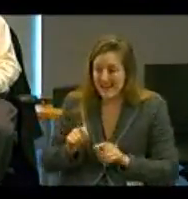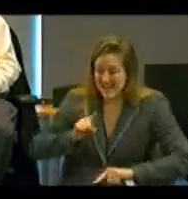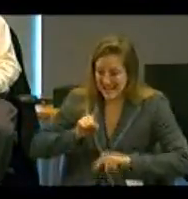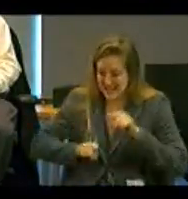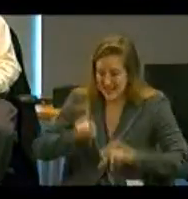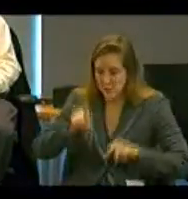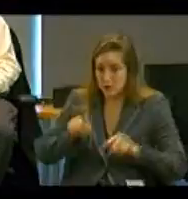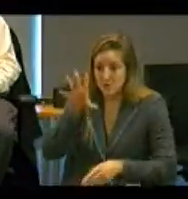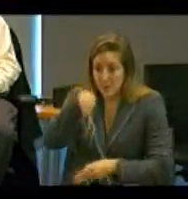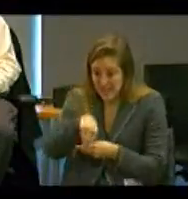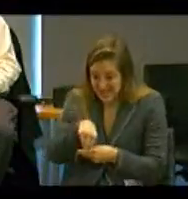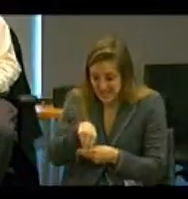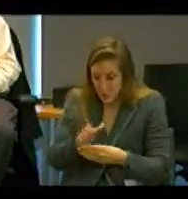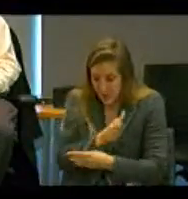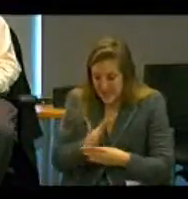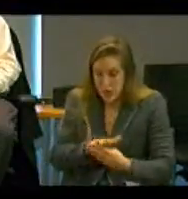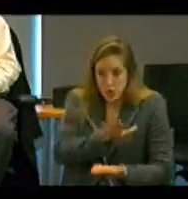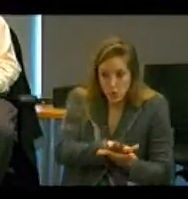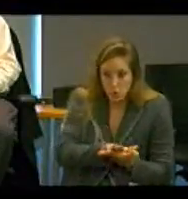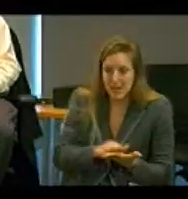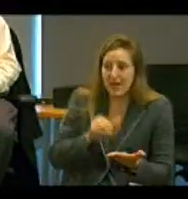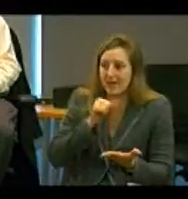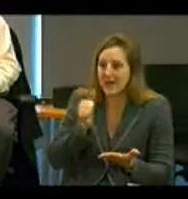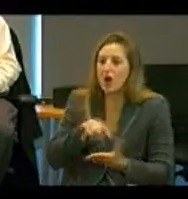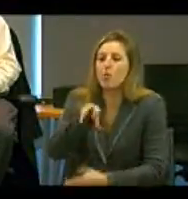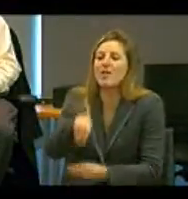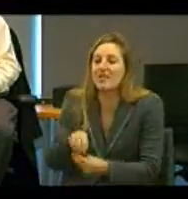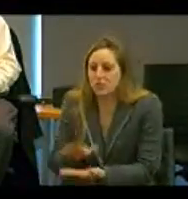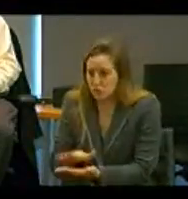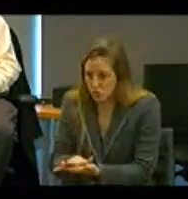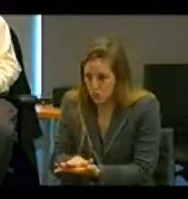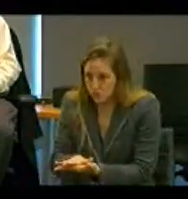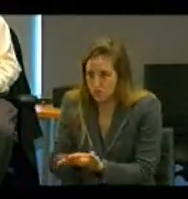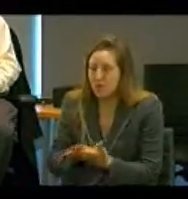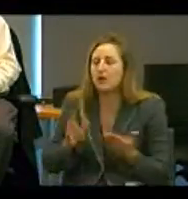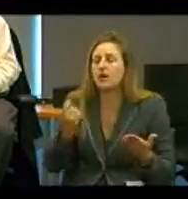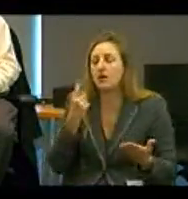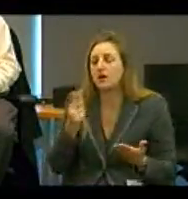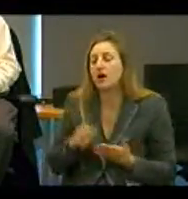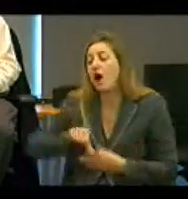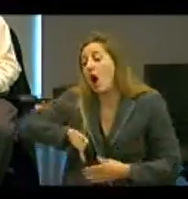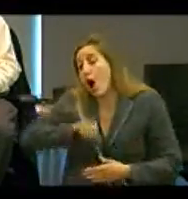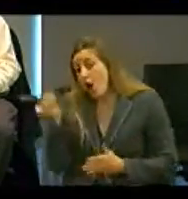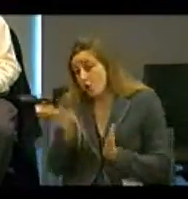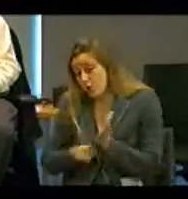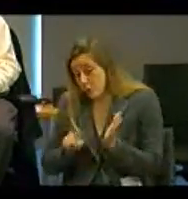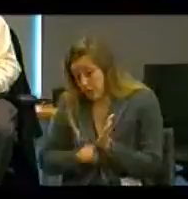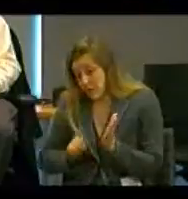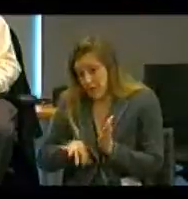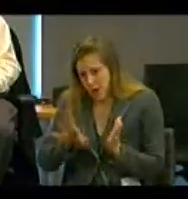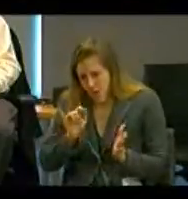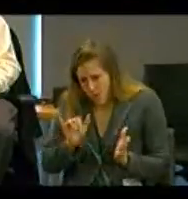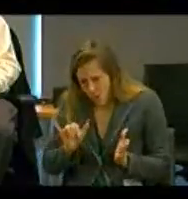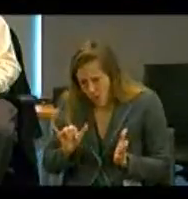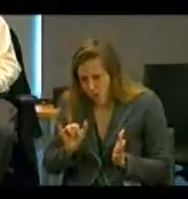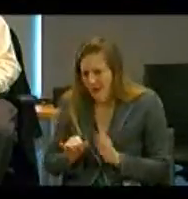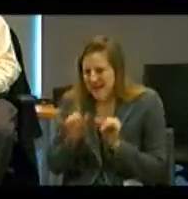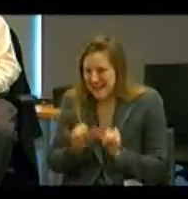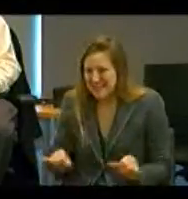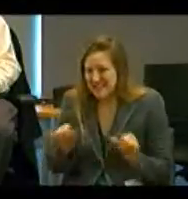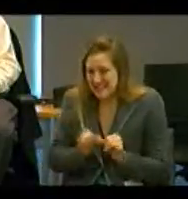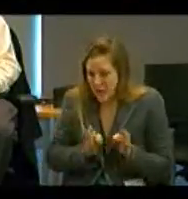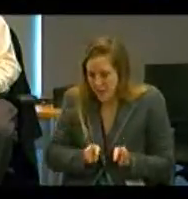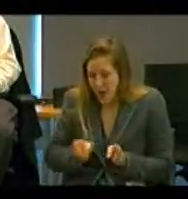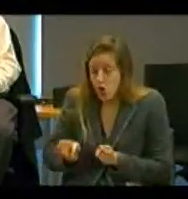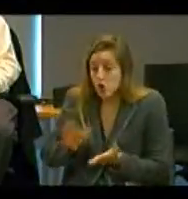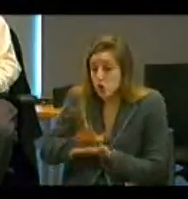within schools. It's notable, though, that all these studies, including one by Tom Lovelace this year, has found a consistent pattern that